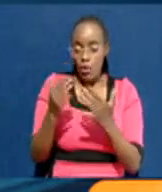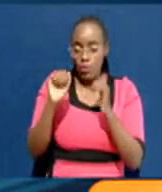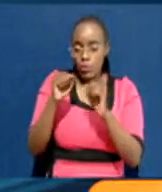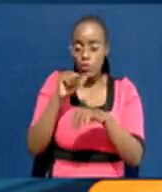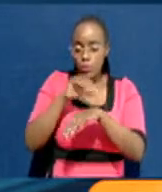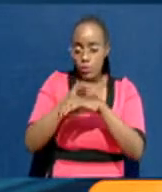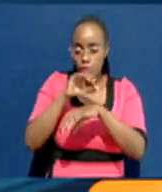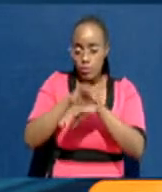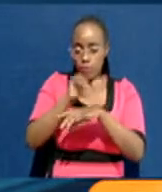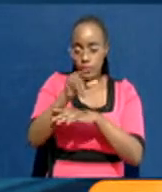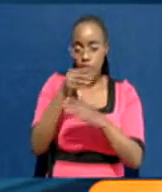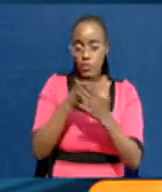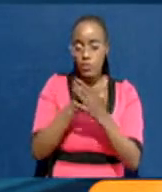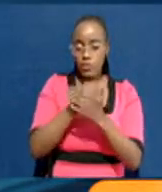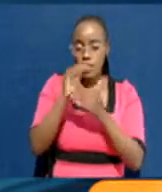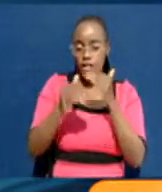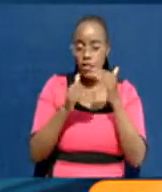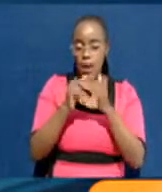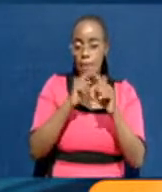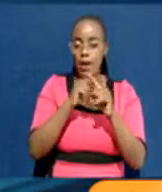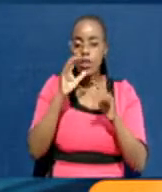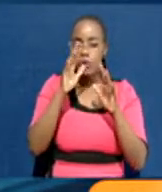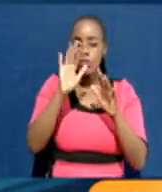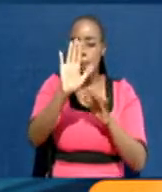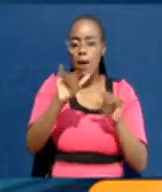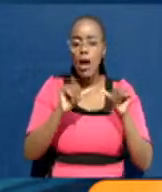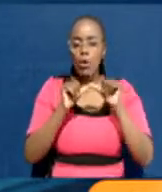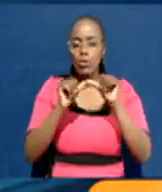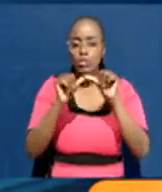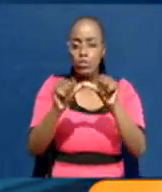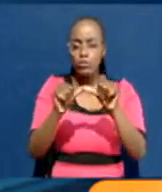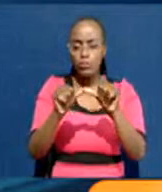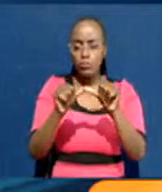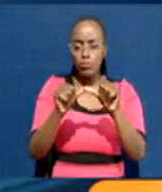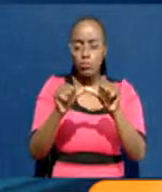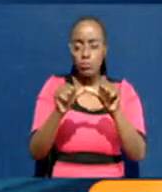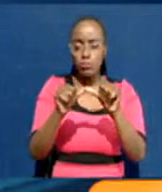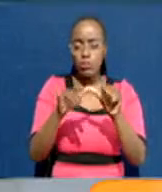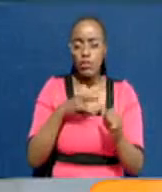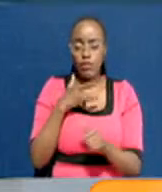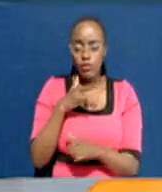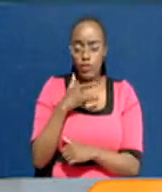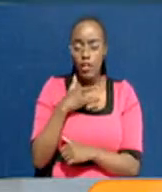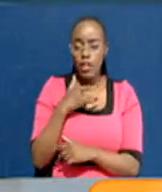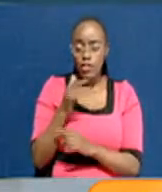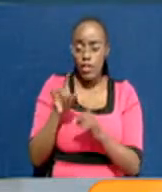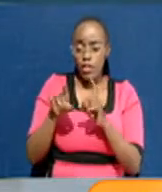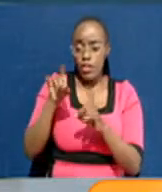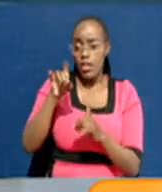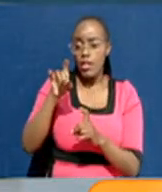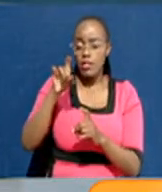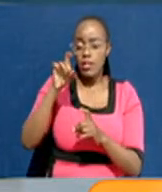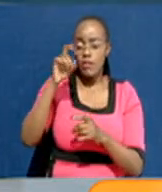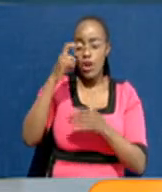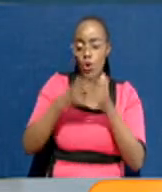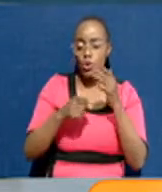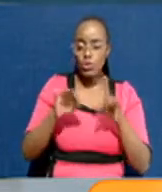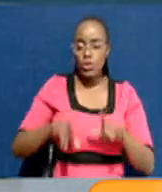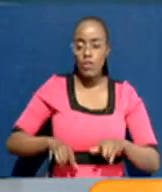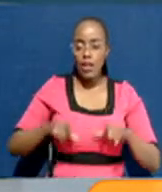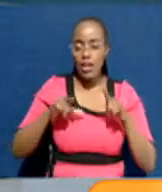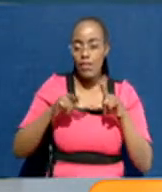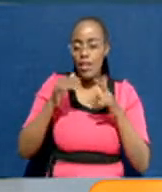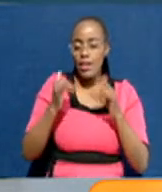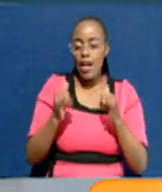money? And your customers continue to feel the rising cost of living. What's